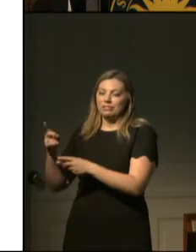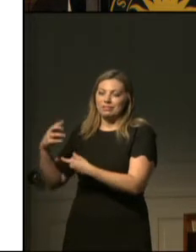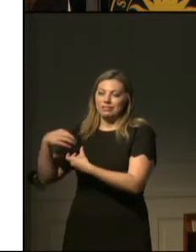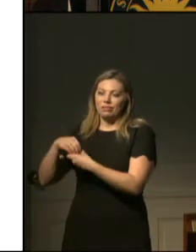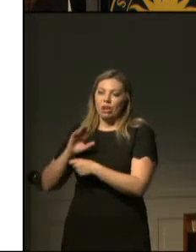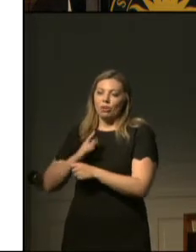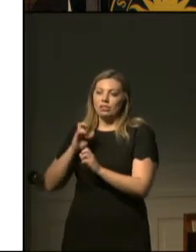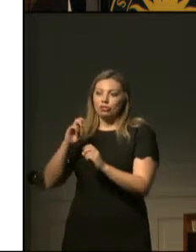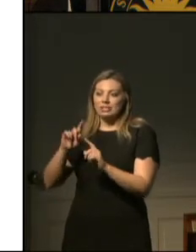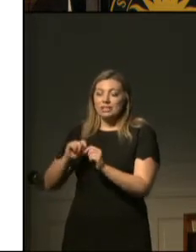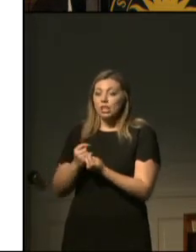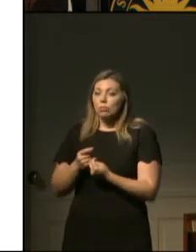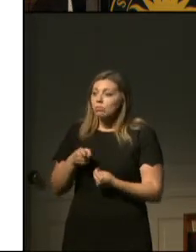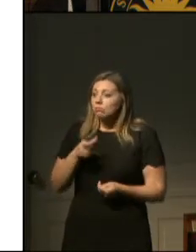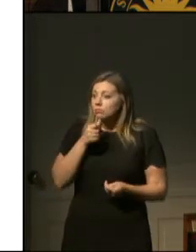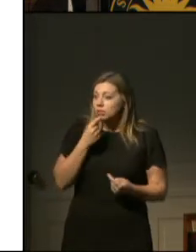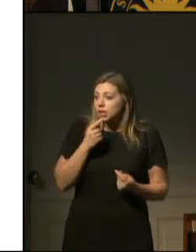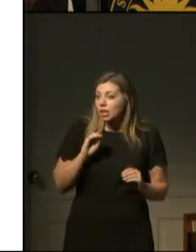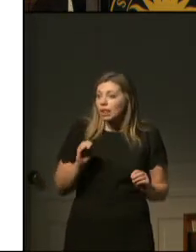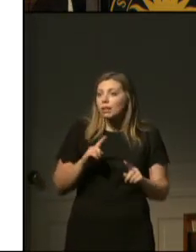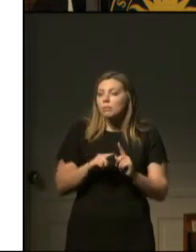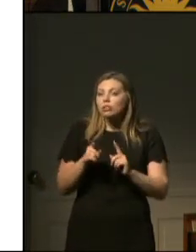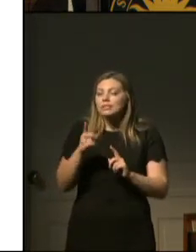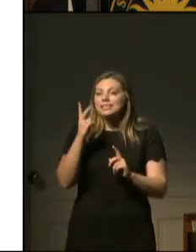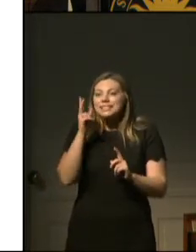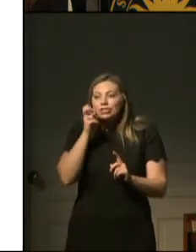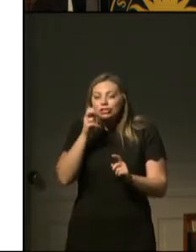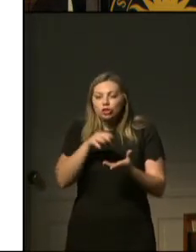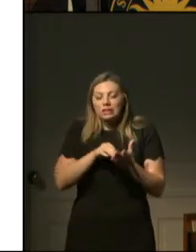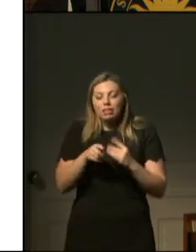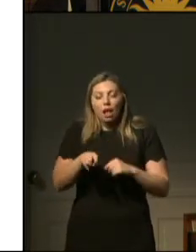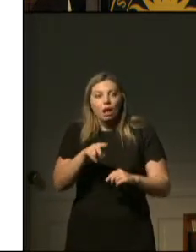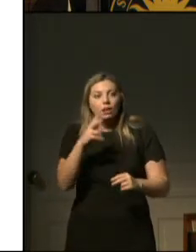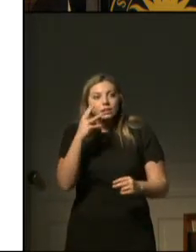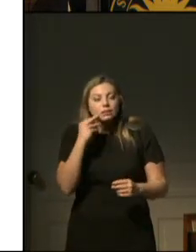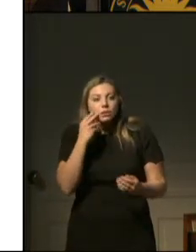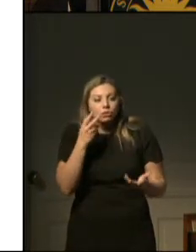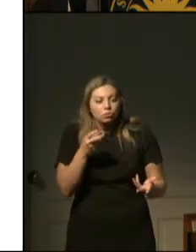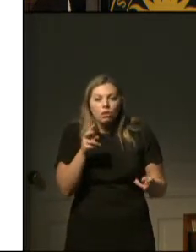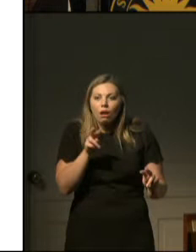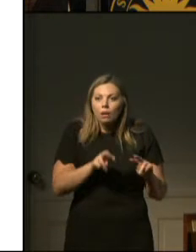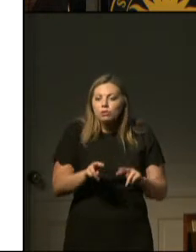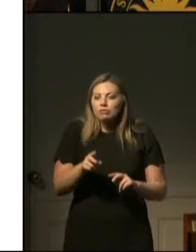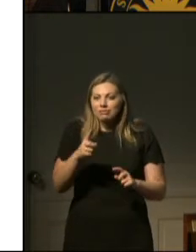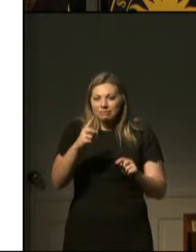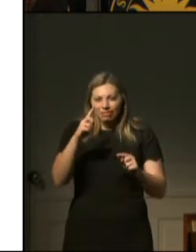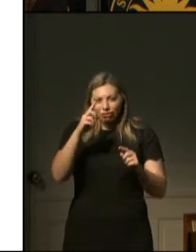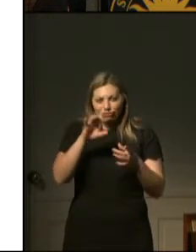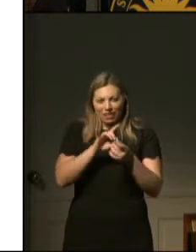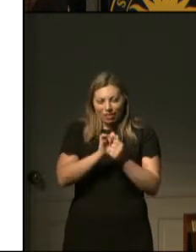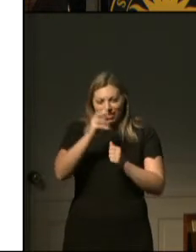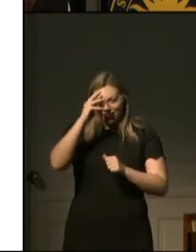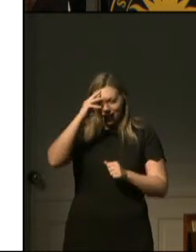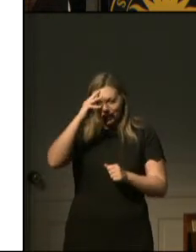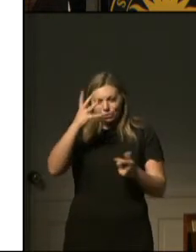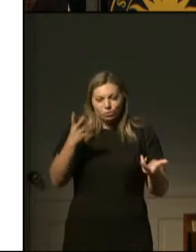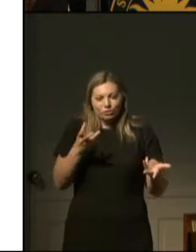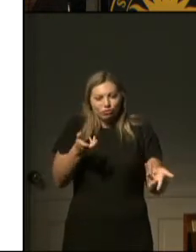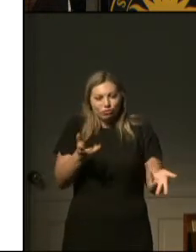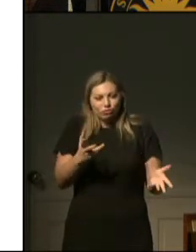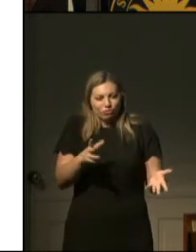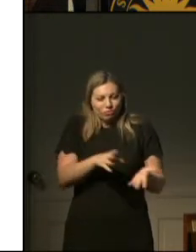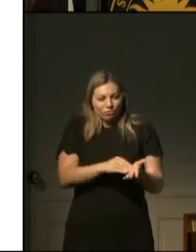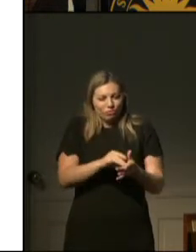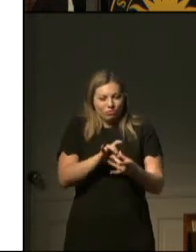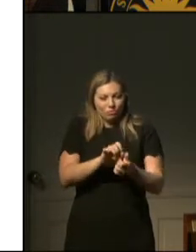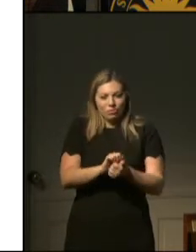You could just hear the students experiencing what they were doing and observing and coming up with their hypotheses based on what they had already learned about